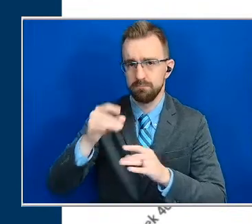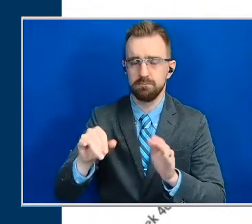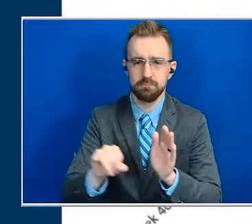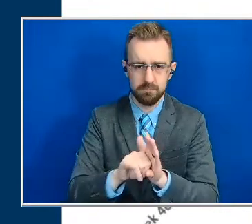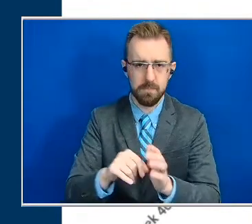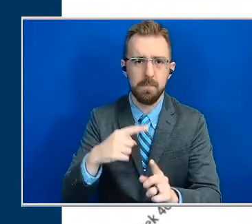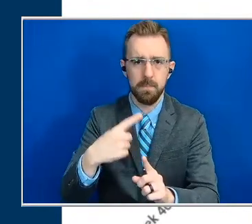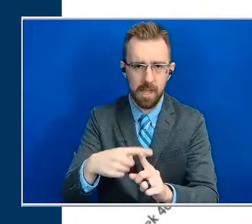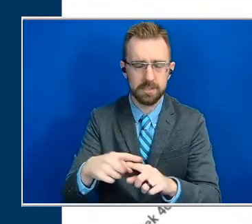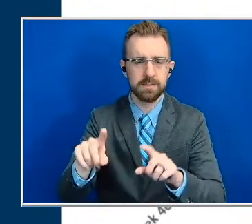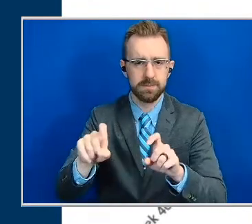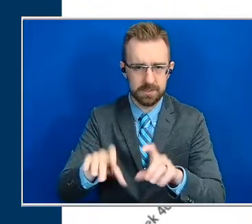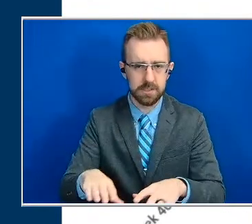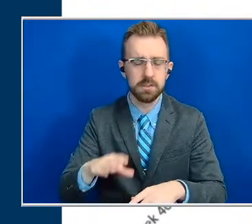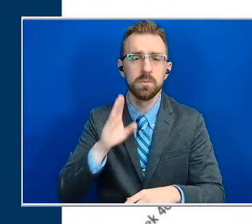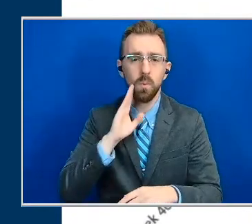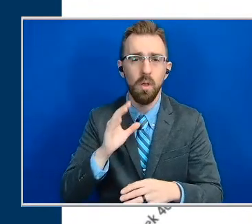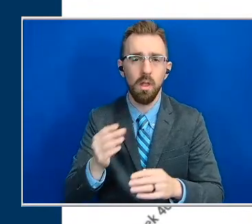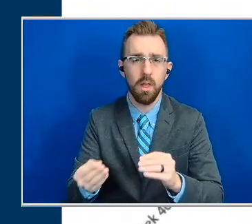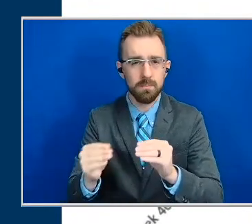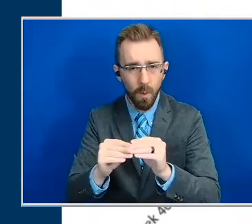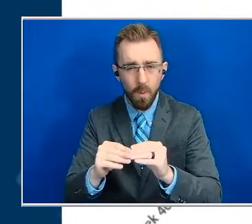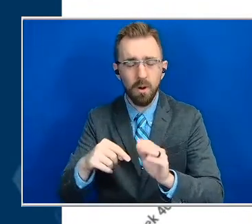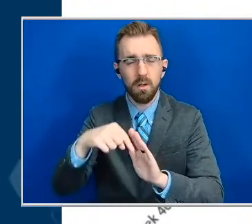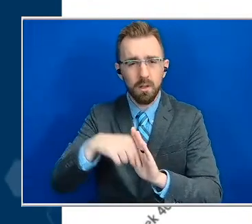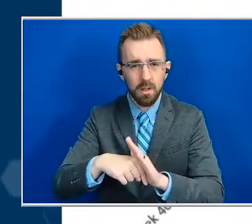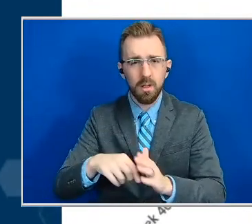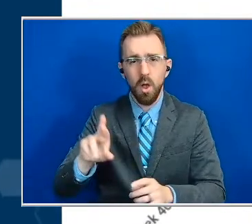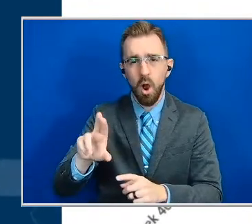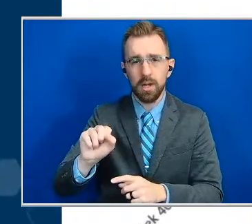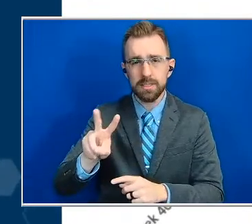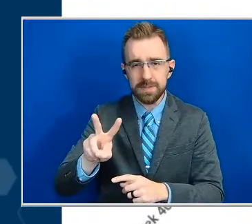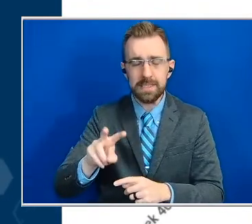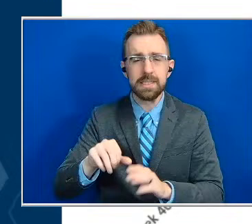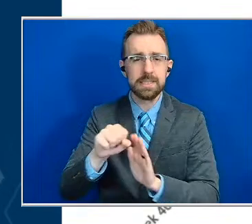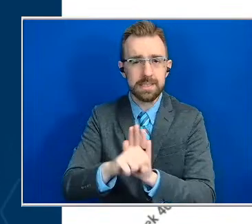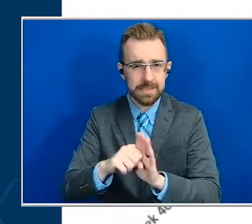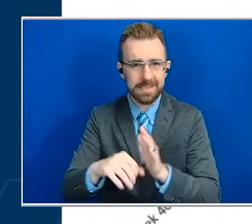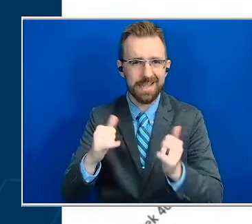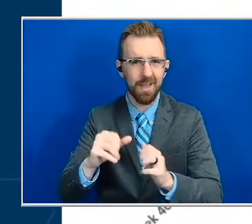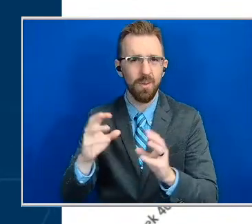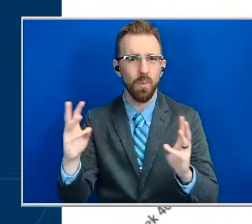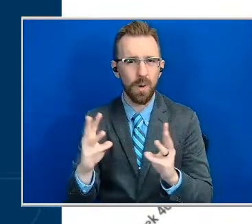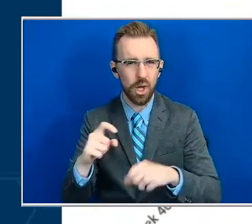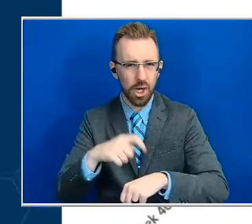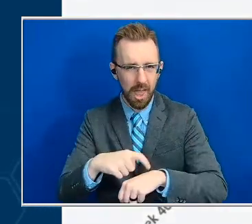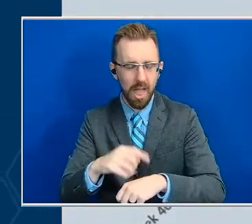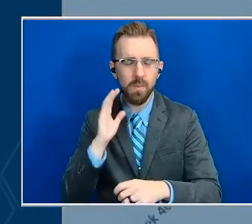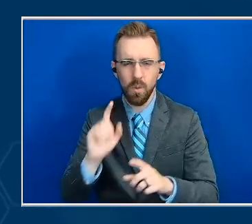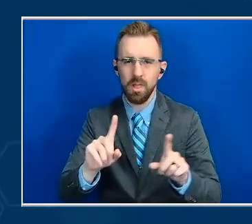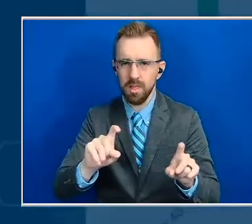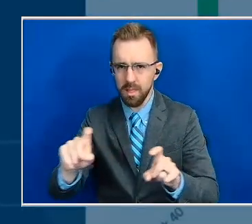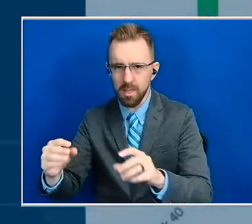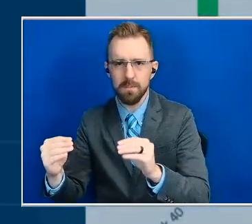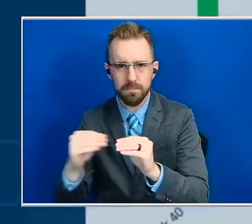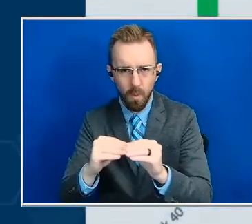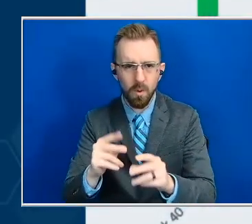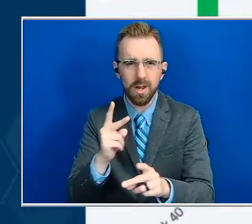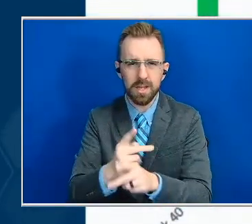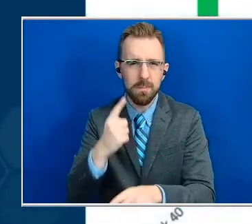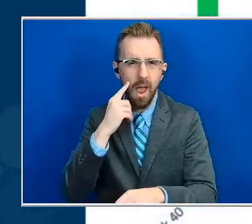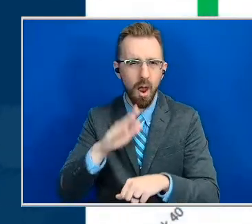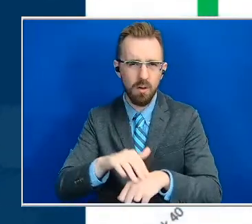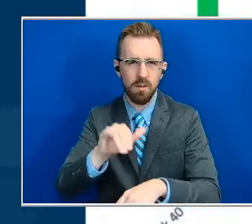get further into respiratory virus season now, going into the winter, we'll be doing more tests, and we'll keep an eye on the percent